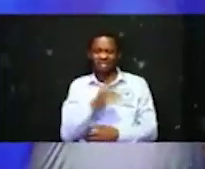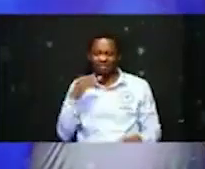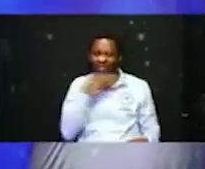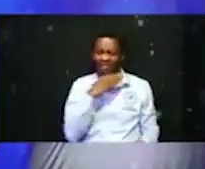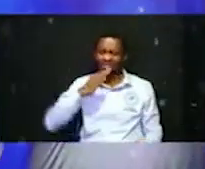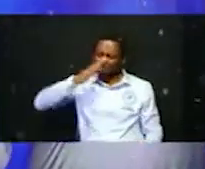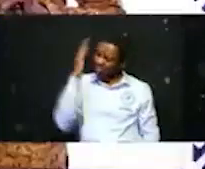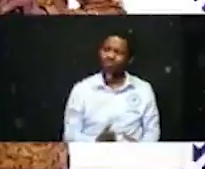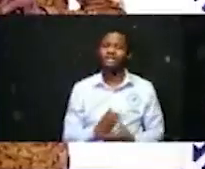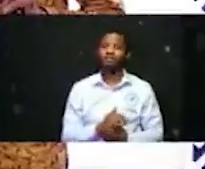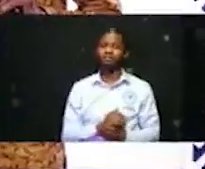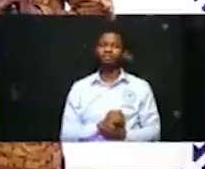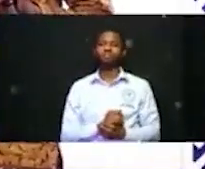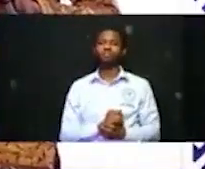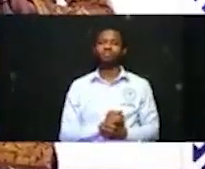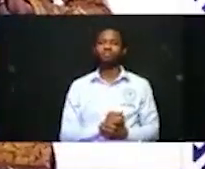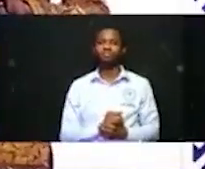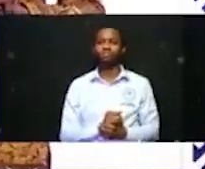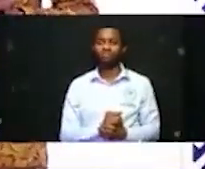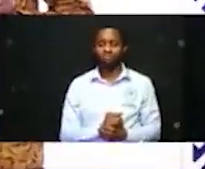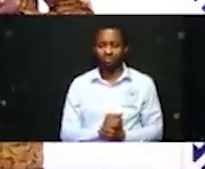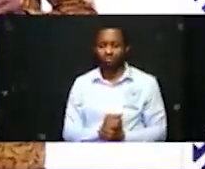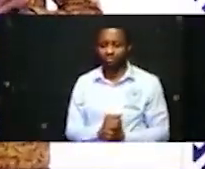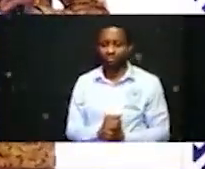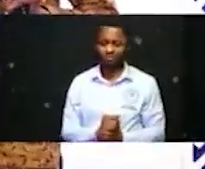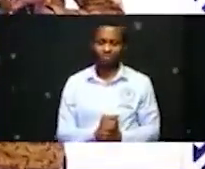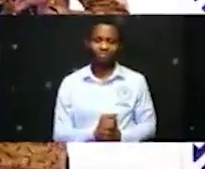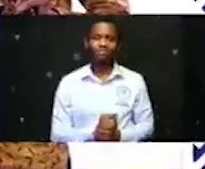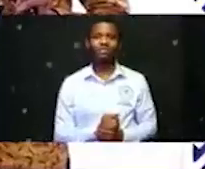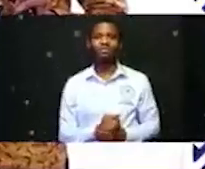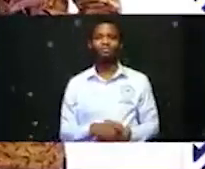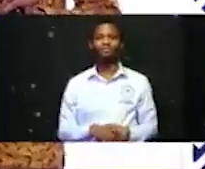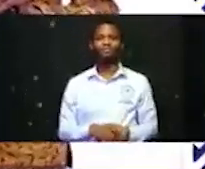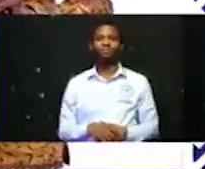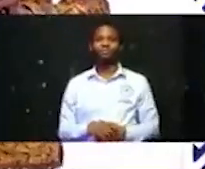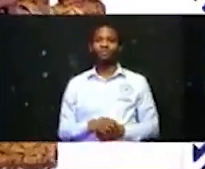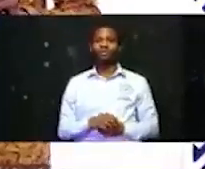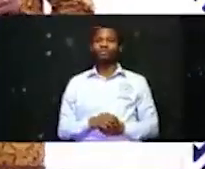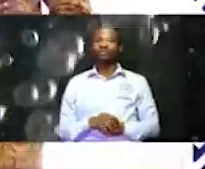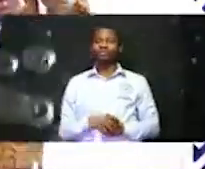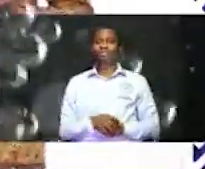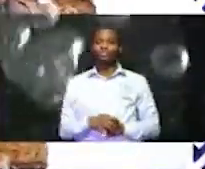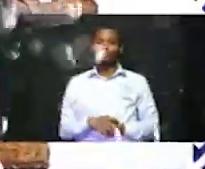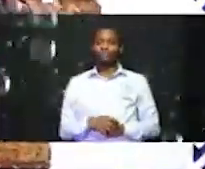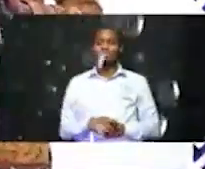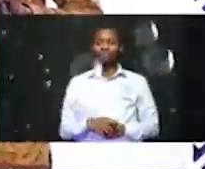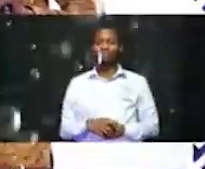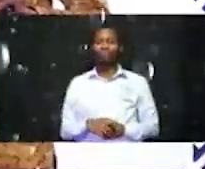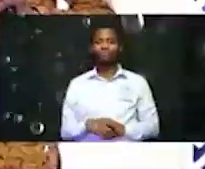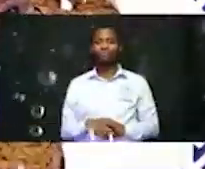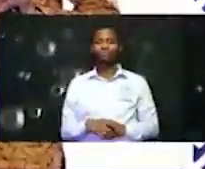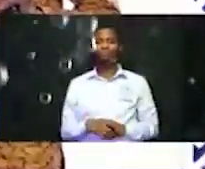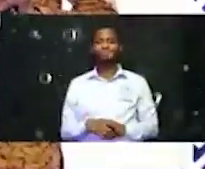say, when you uncoup on, where ye me beam crow, any otum foa, or shame cra, I will want tears ye. Na